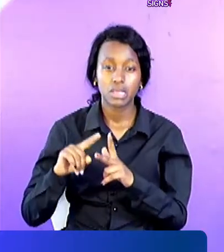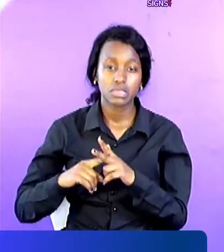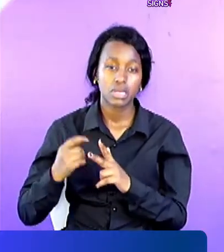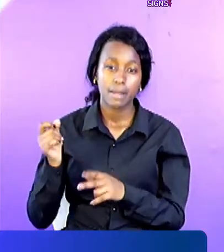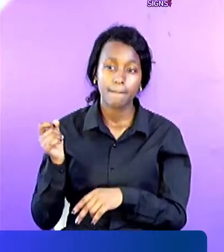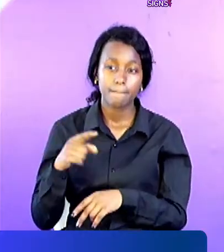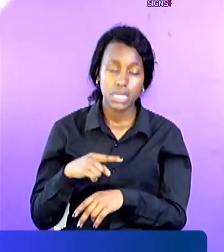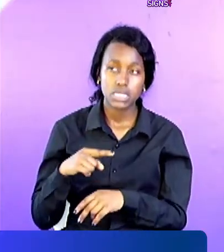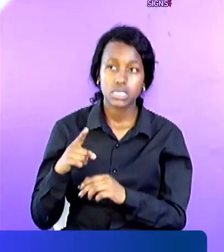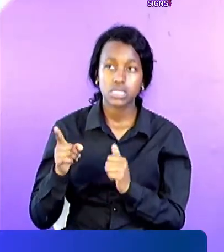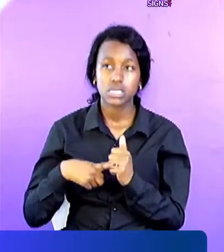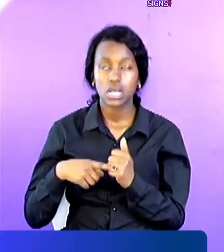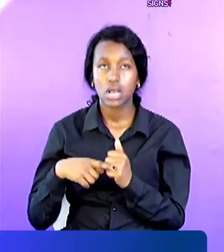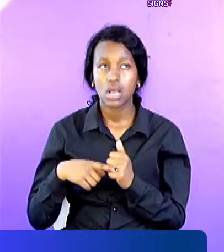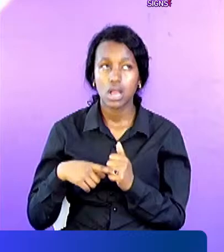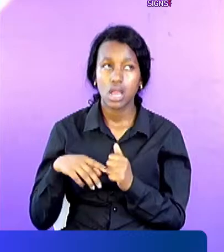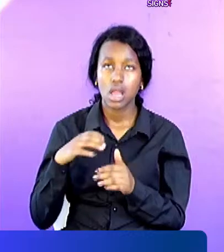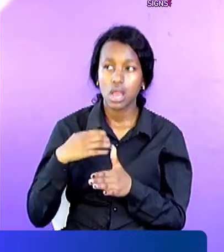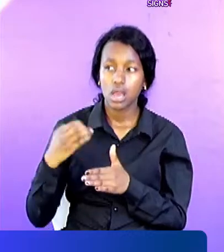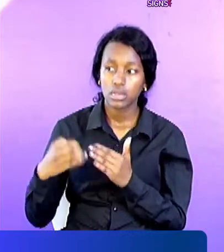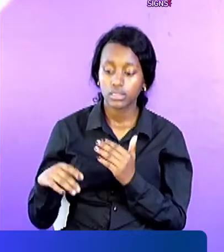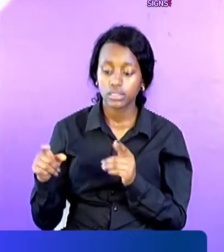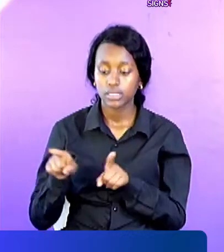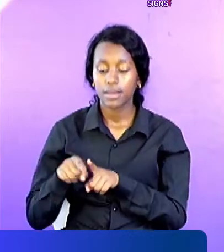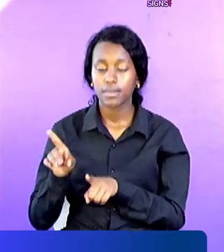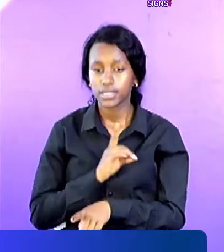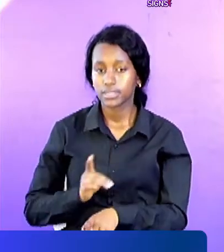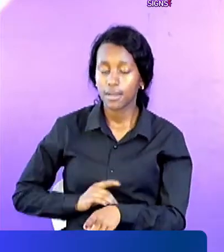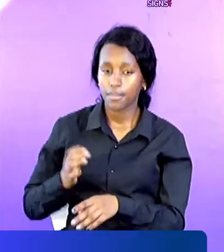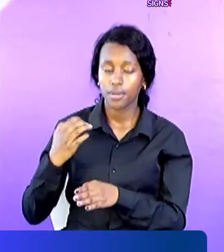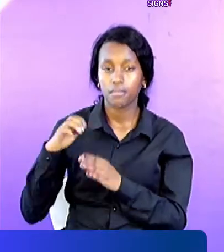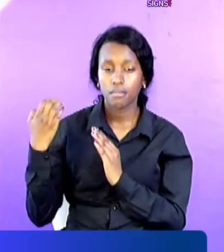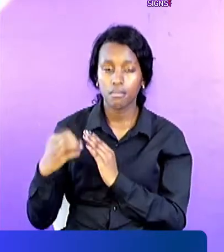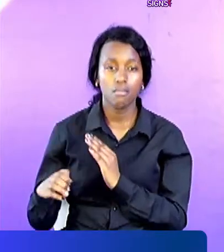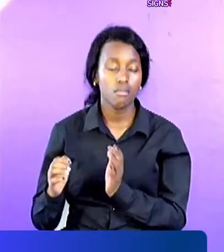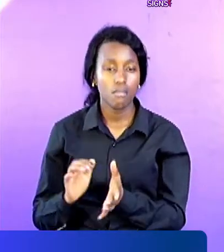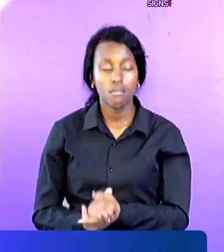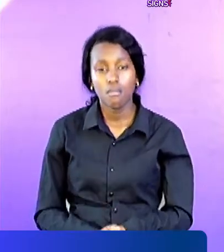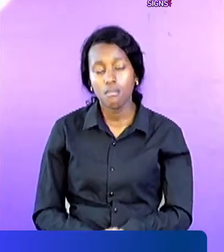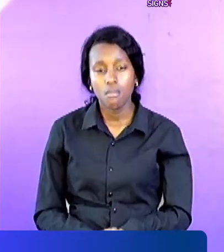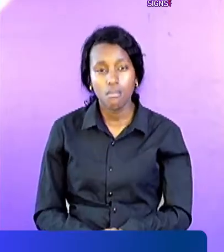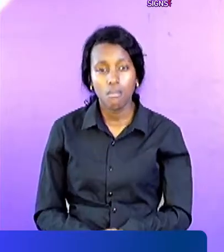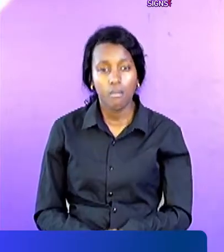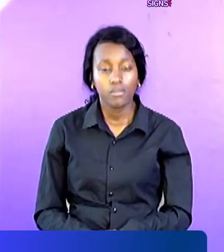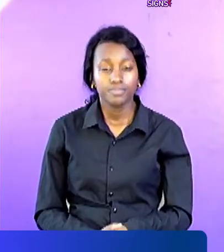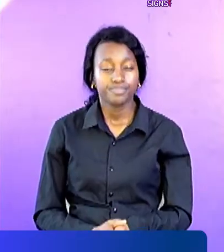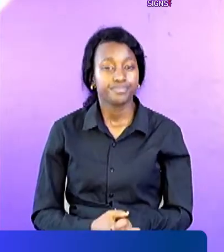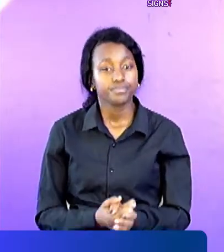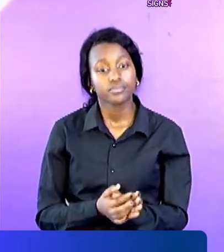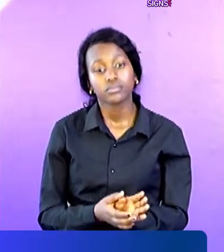of December. All of them generally. That's how they are structured. So when you go direct, you have leeway,